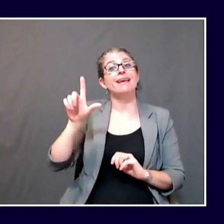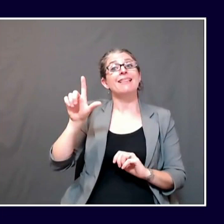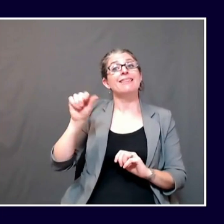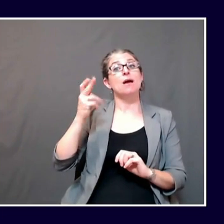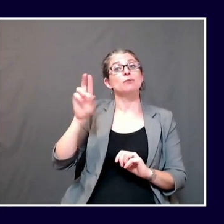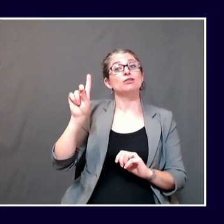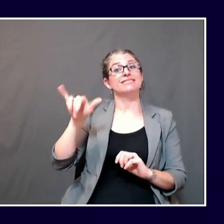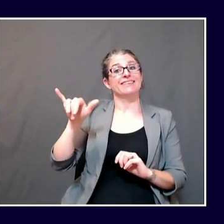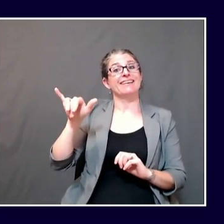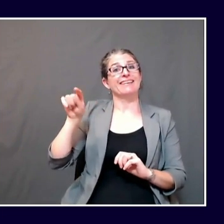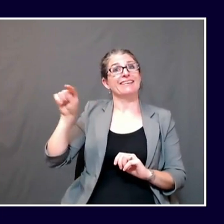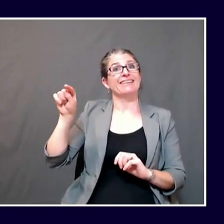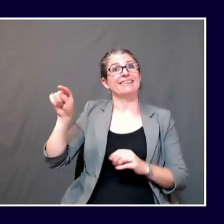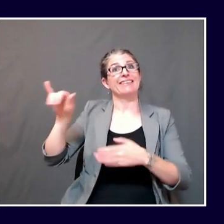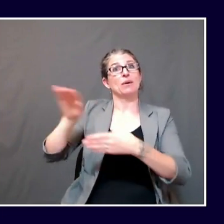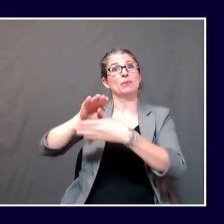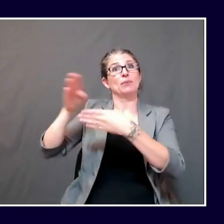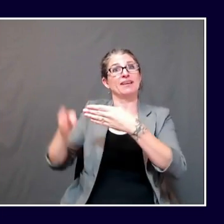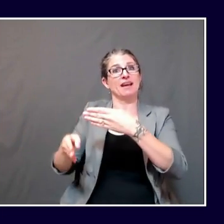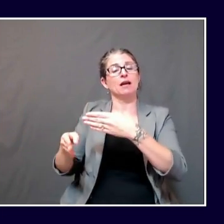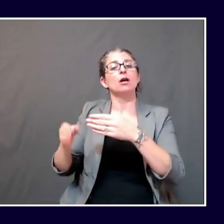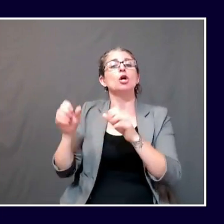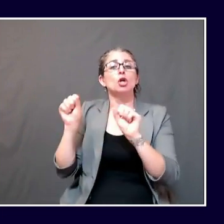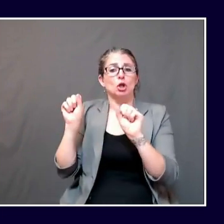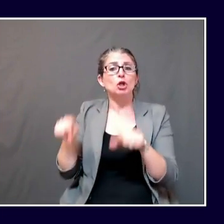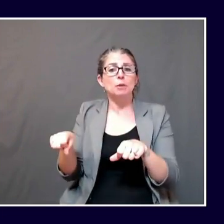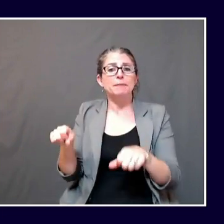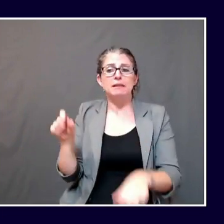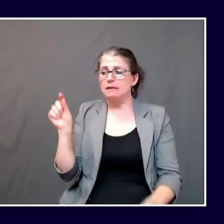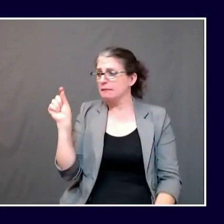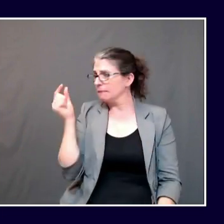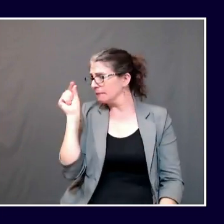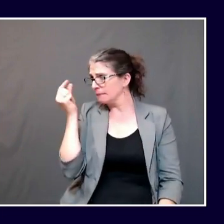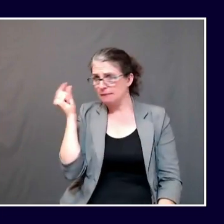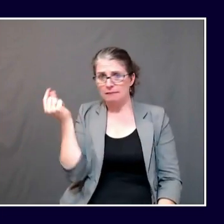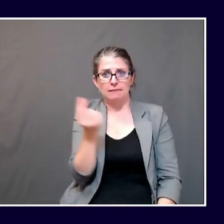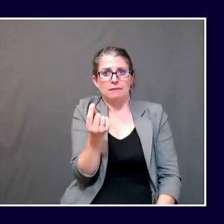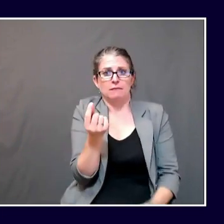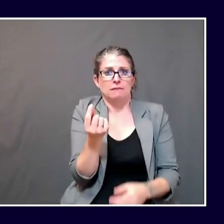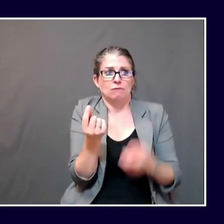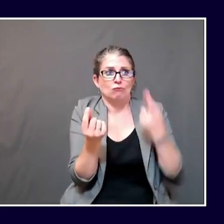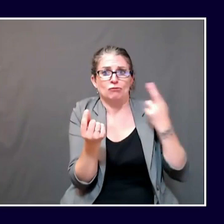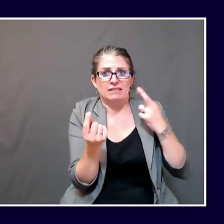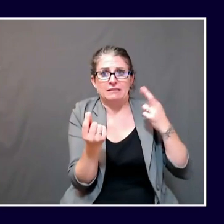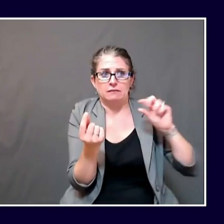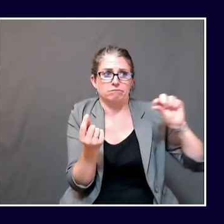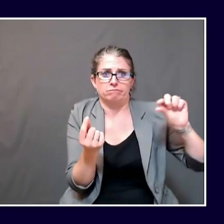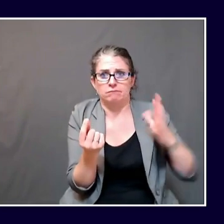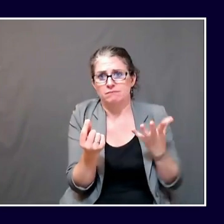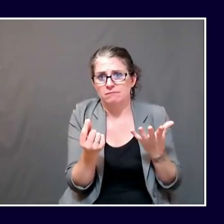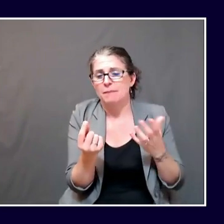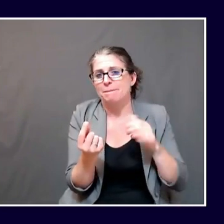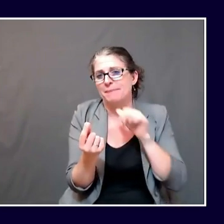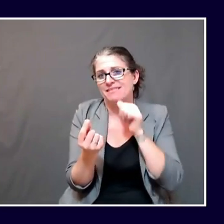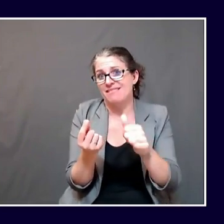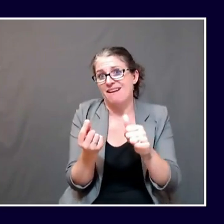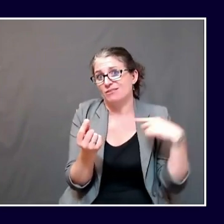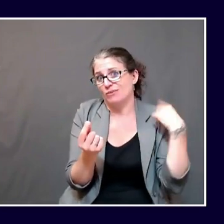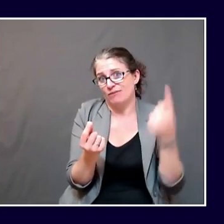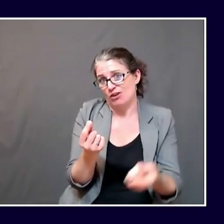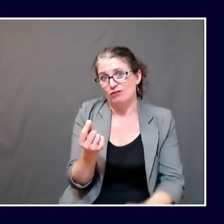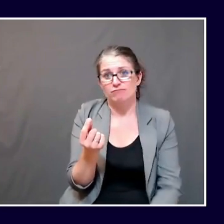the entire story. And that's what our epidemiologists and the disease detectives are trying to determine. Were there other